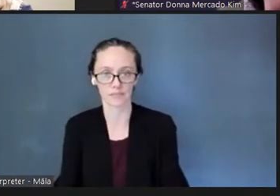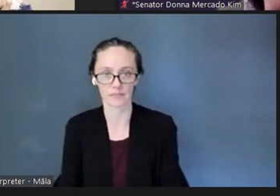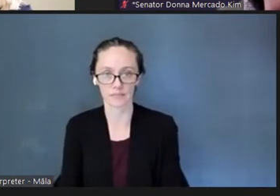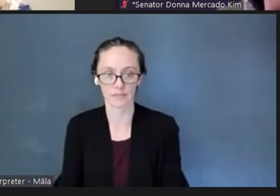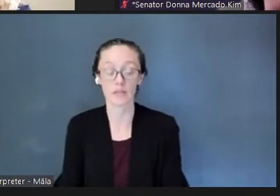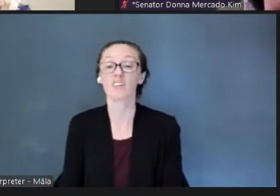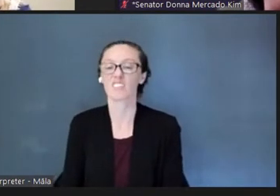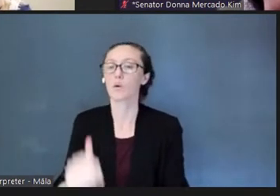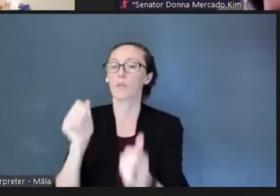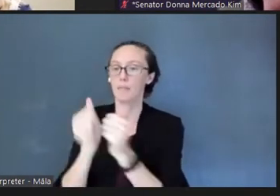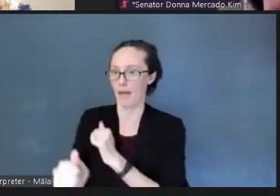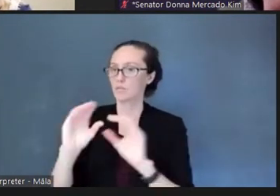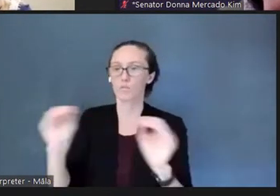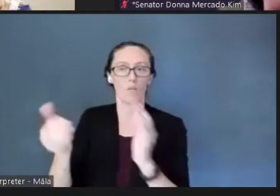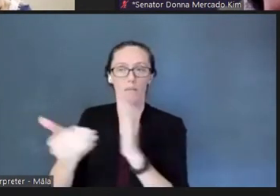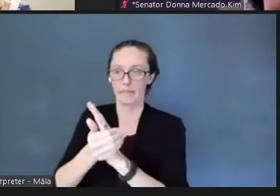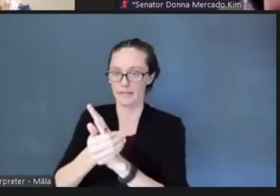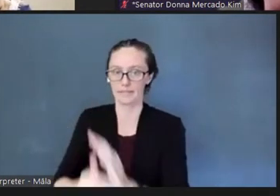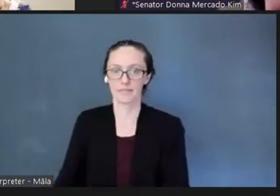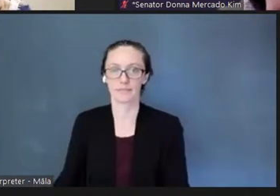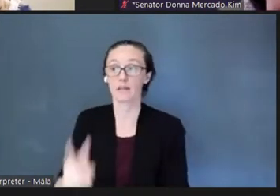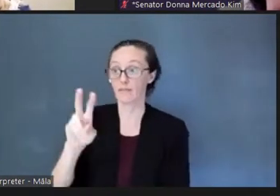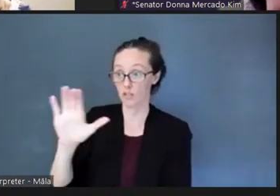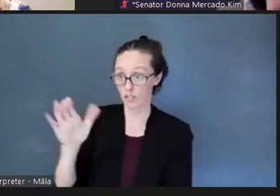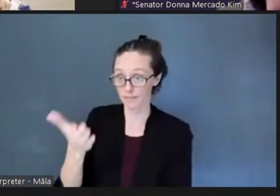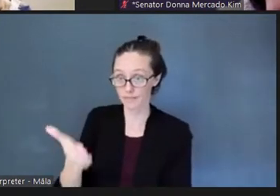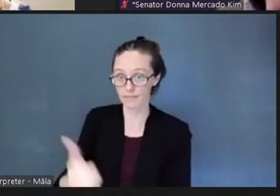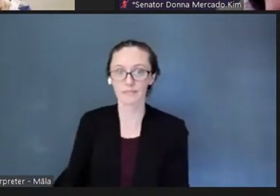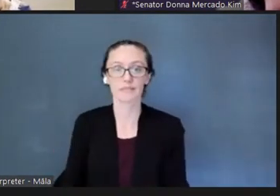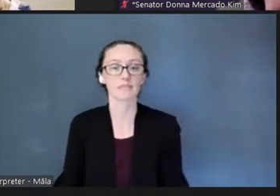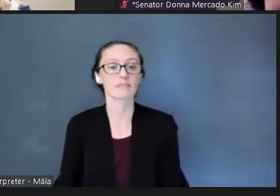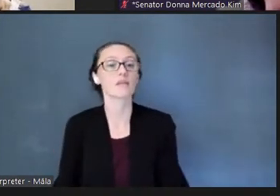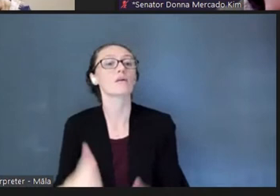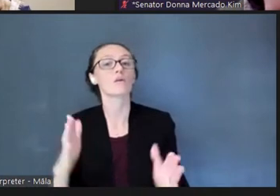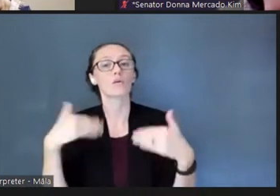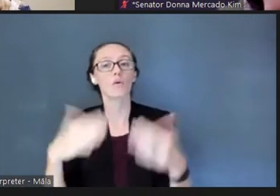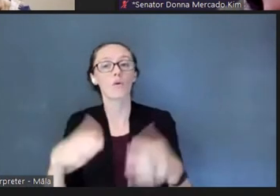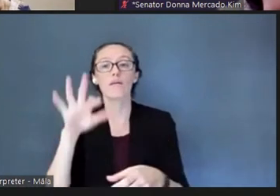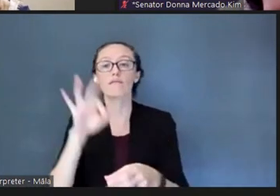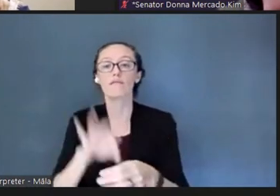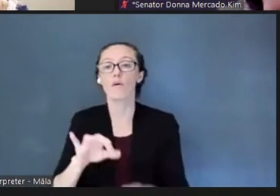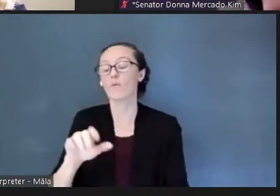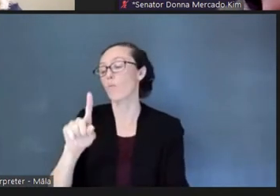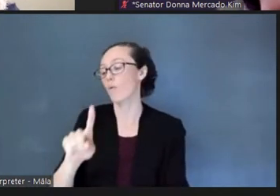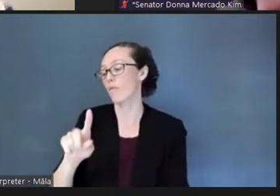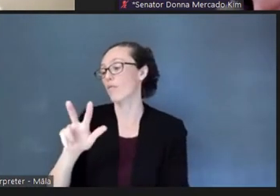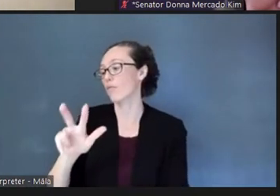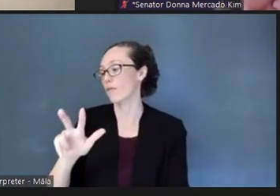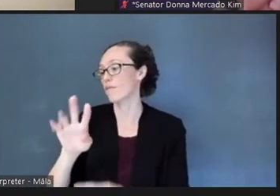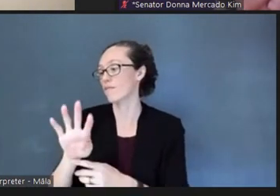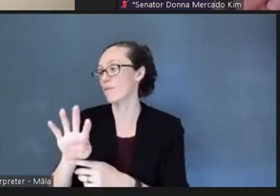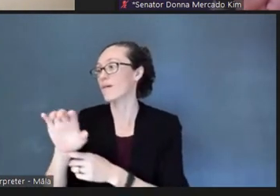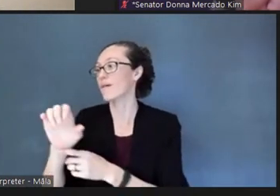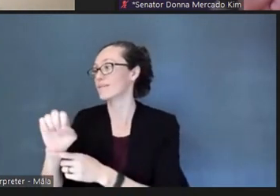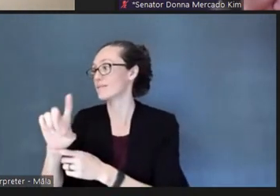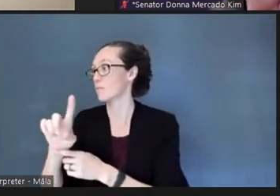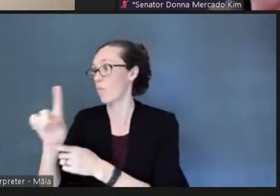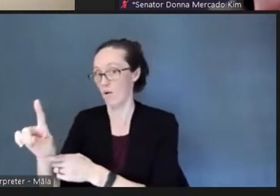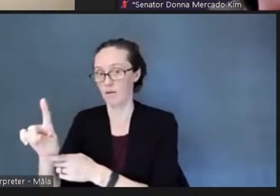Unamended. Vice Chair. Okay, members voting on SB 134 SD1, passing